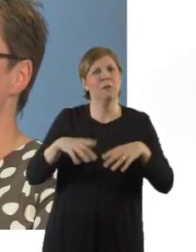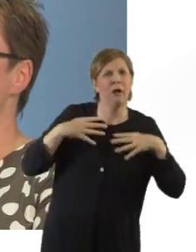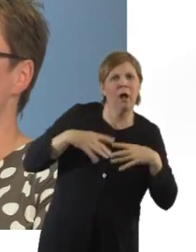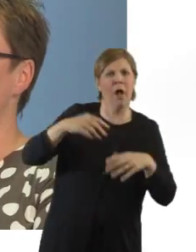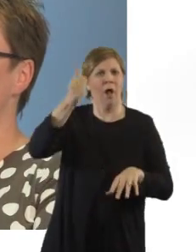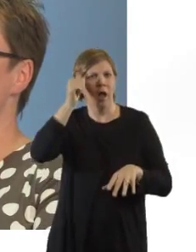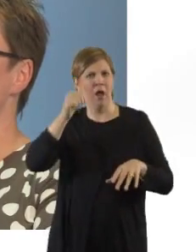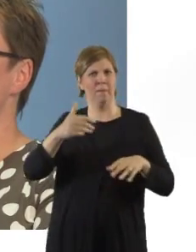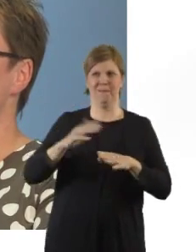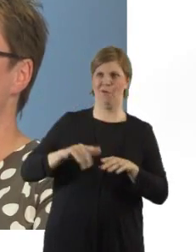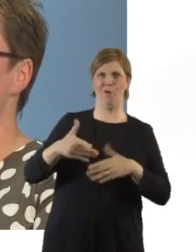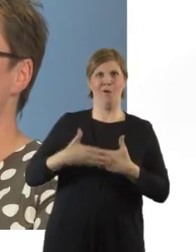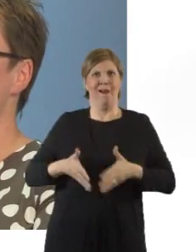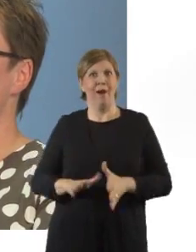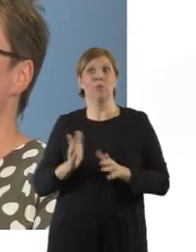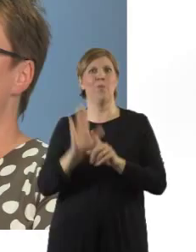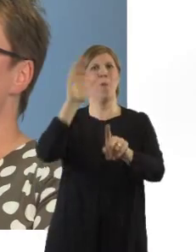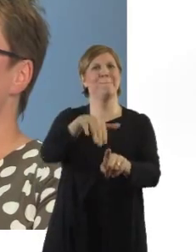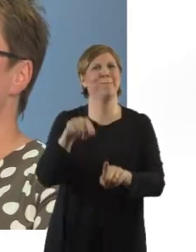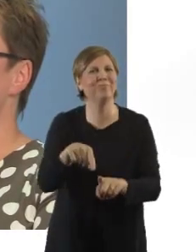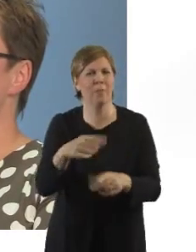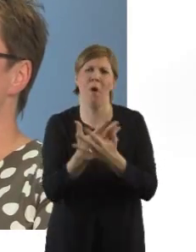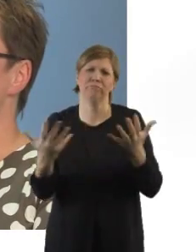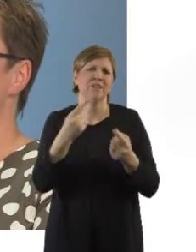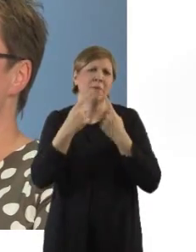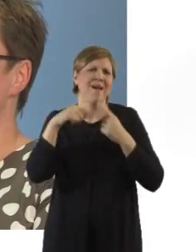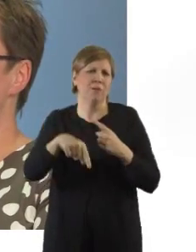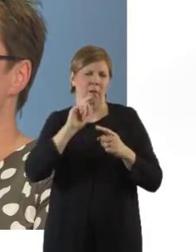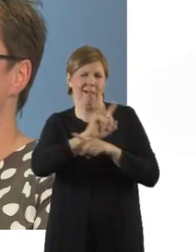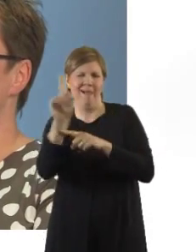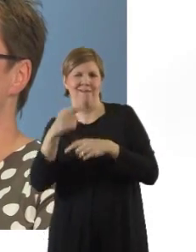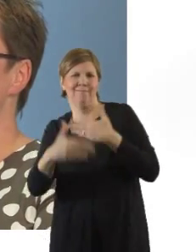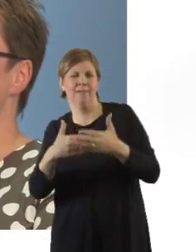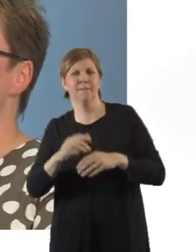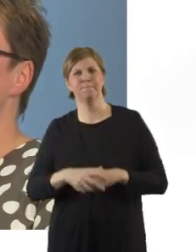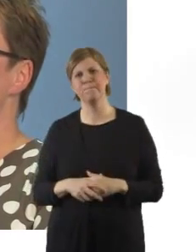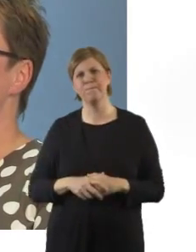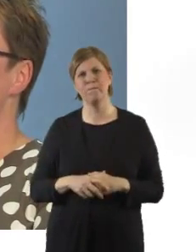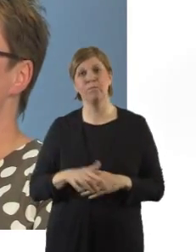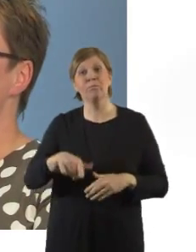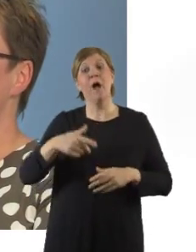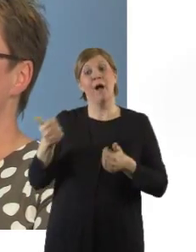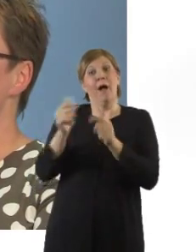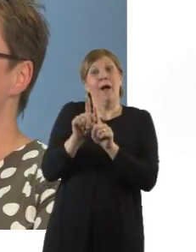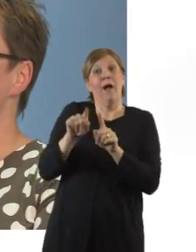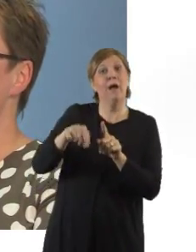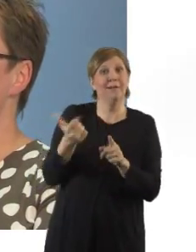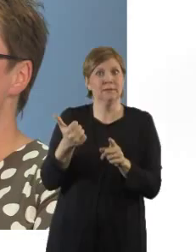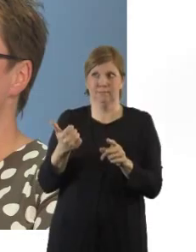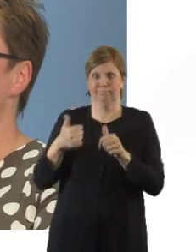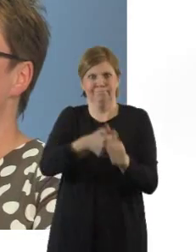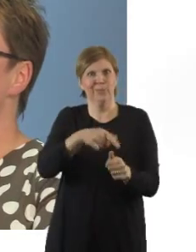and there's lots more about that later in the programme. How birth partners can support mums during labour, keeping mum and baby healthy